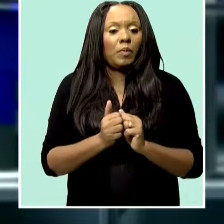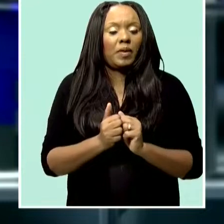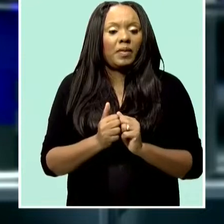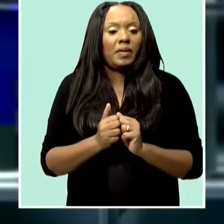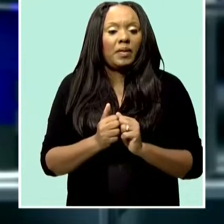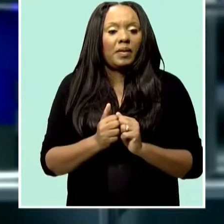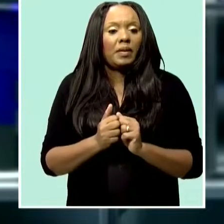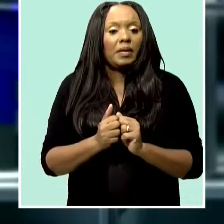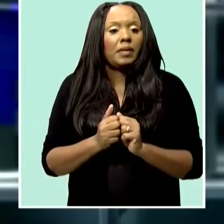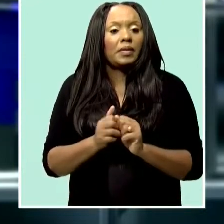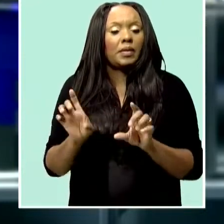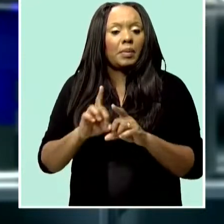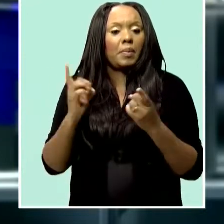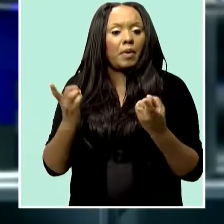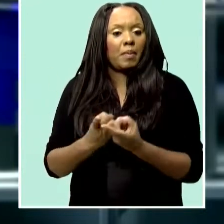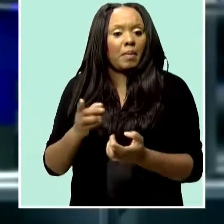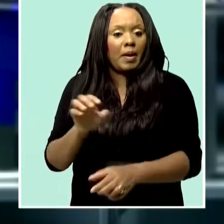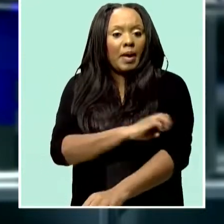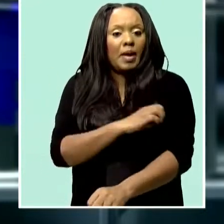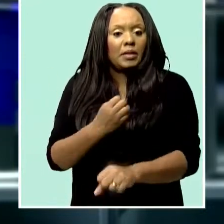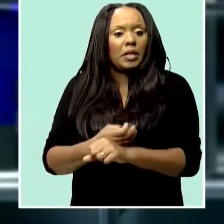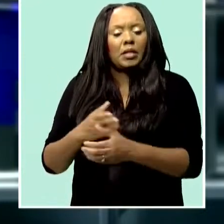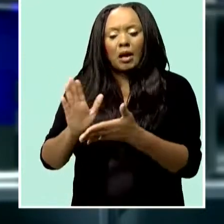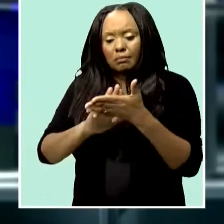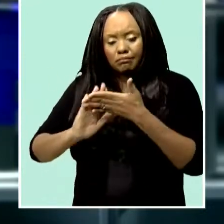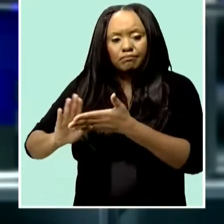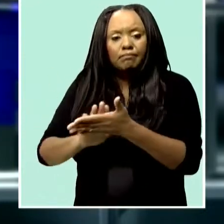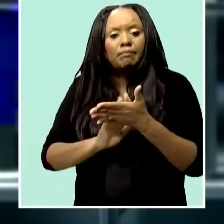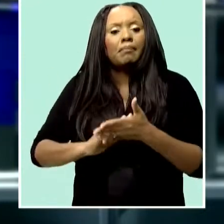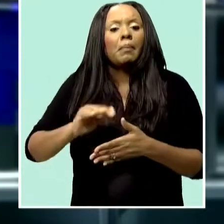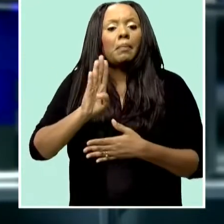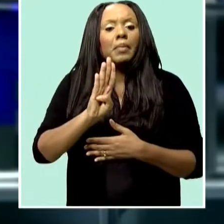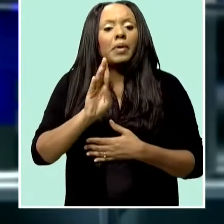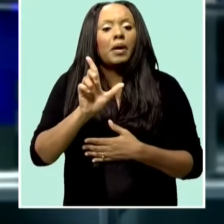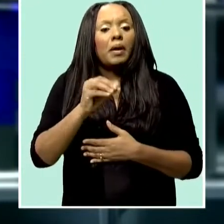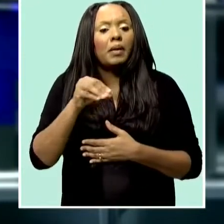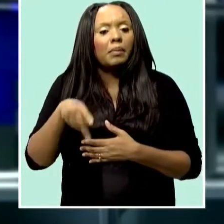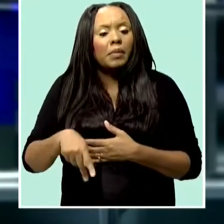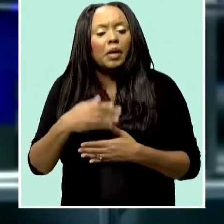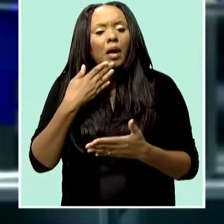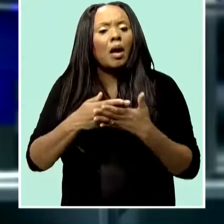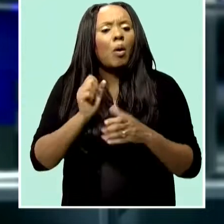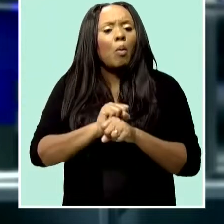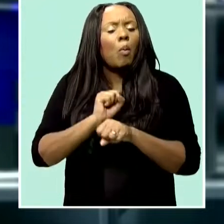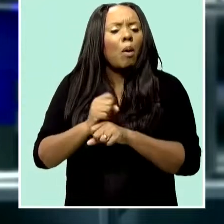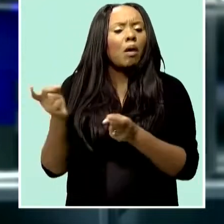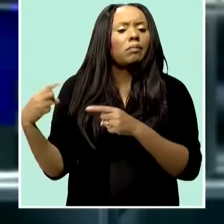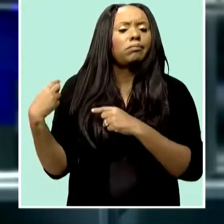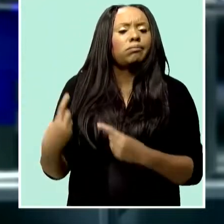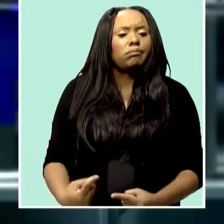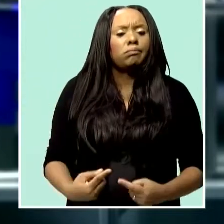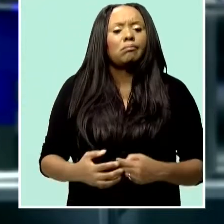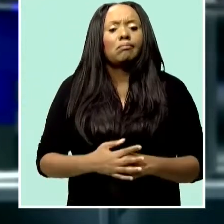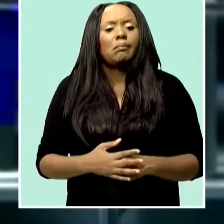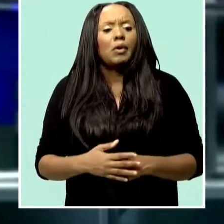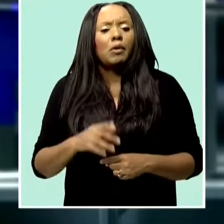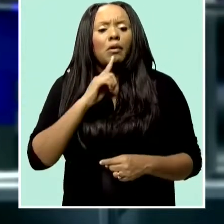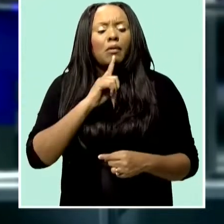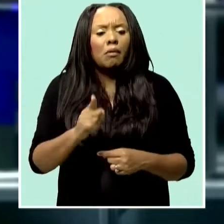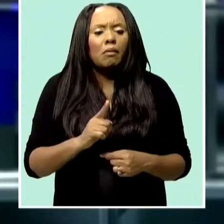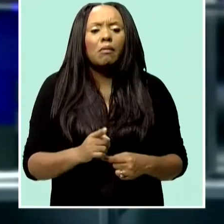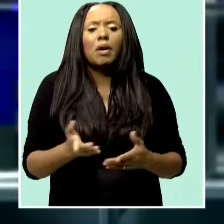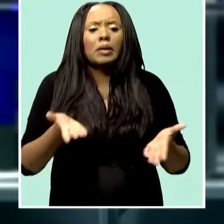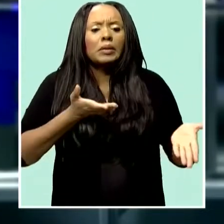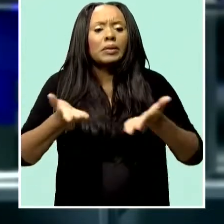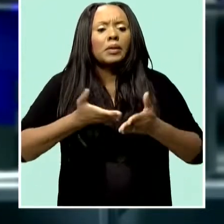Samantha Cummins. In her presentation, she lauded the Light and Power Company for its largely good work over the years and said it has generally served Barbados